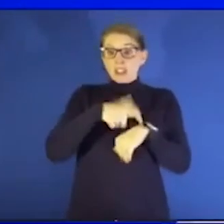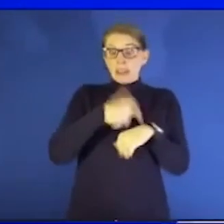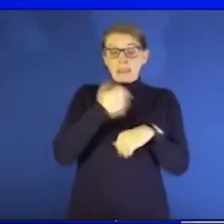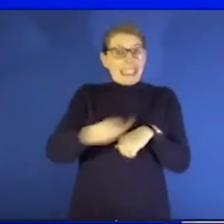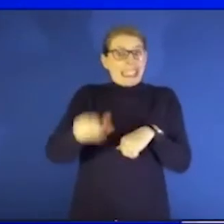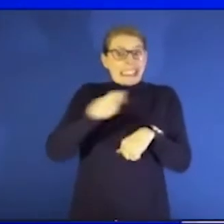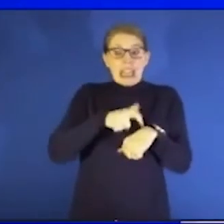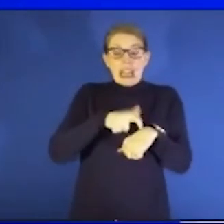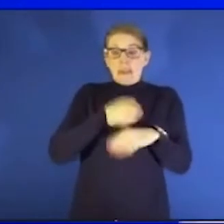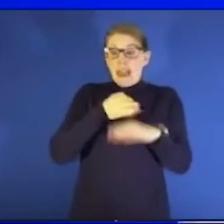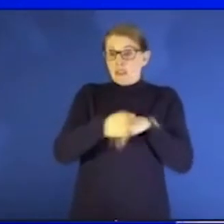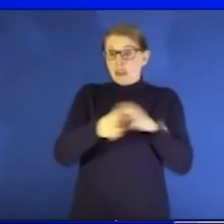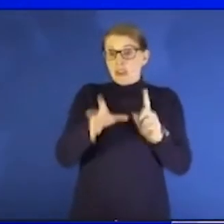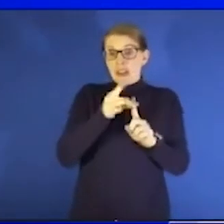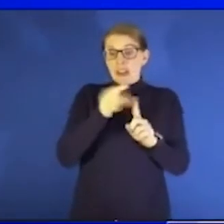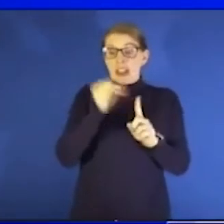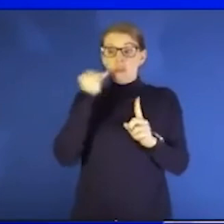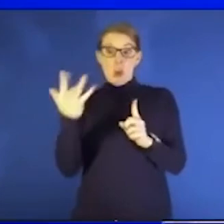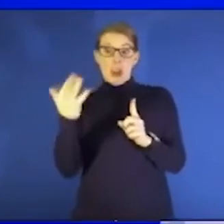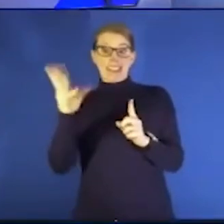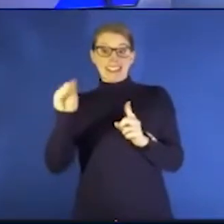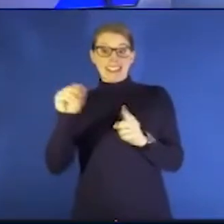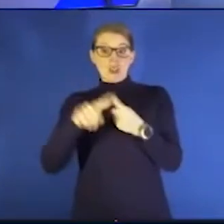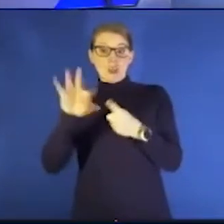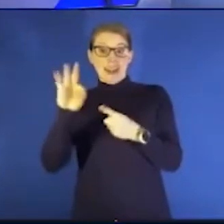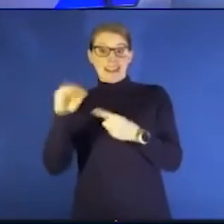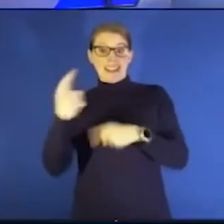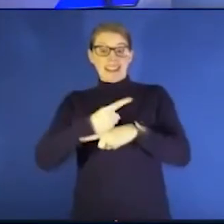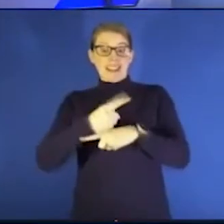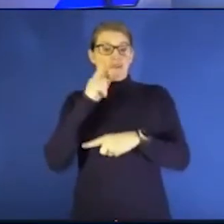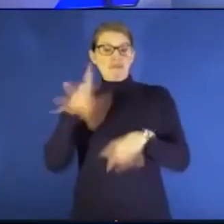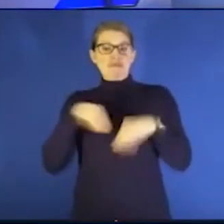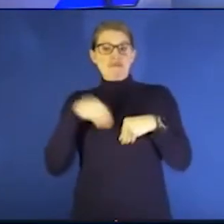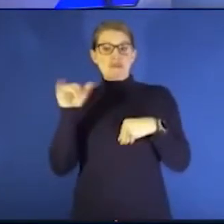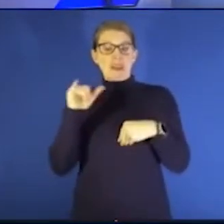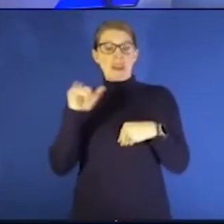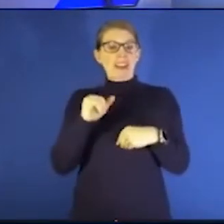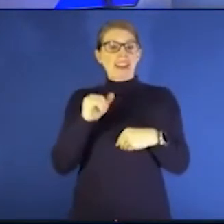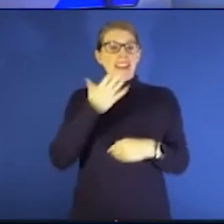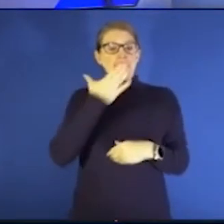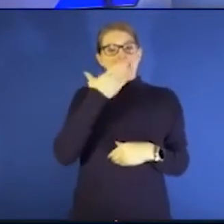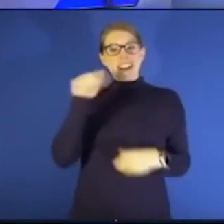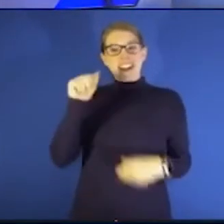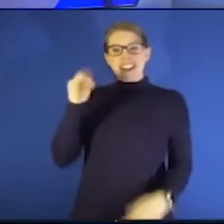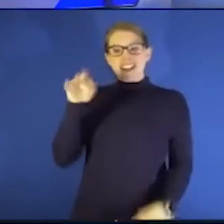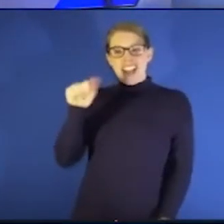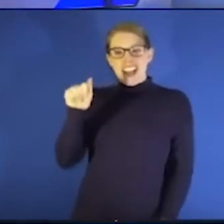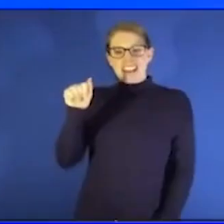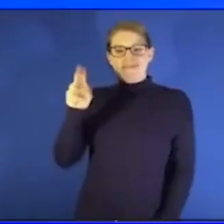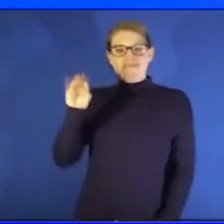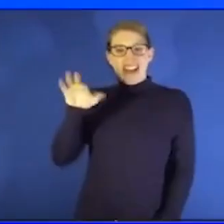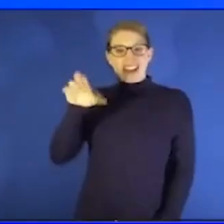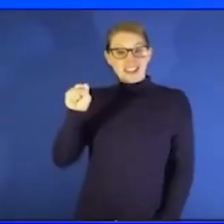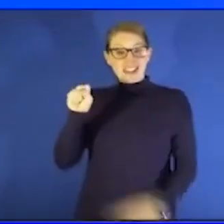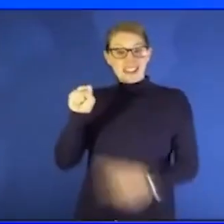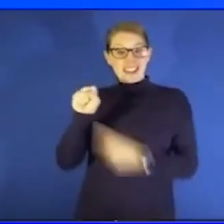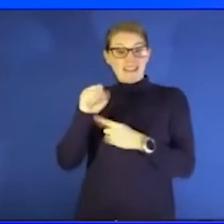90 days, that is probably reasonable as well. Dr. Angela Myers, thanks so much for being with us today. Final thoughts? Sure.